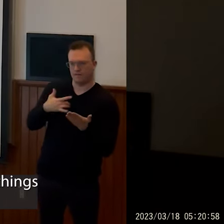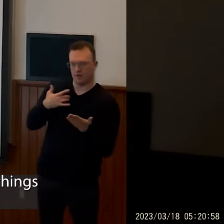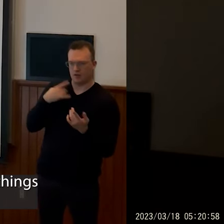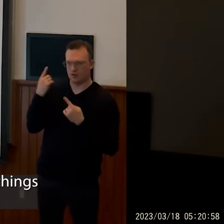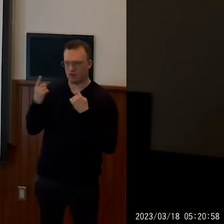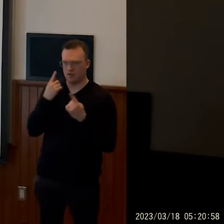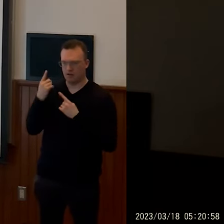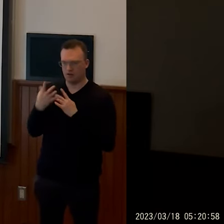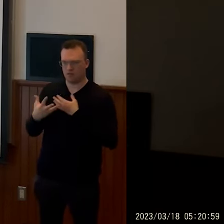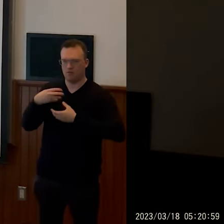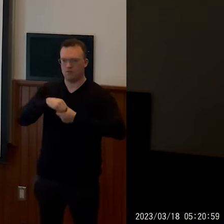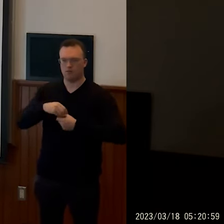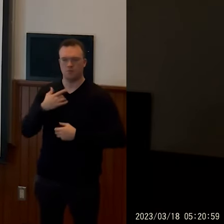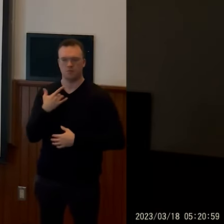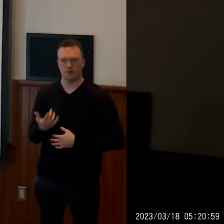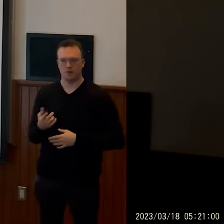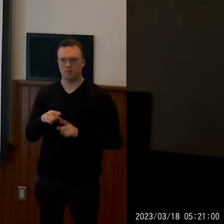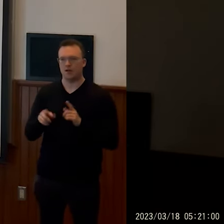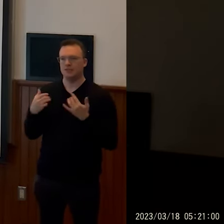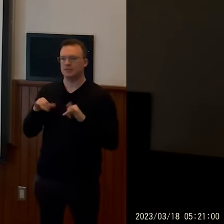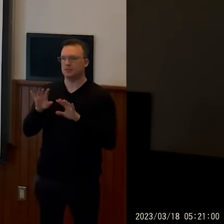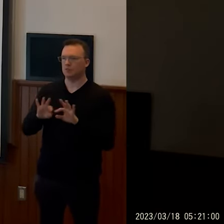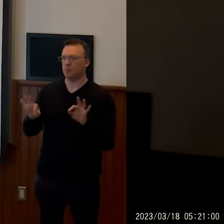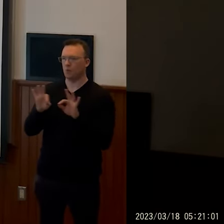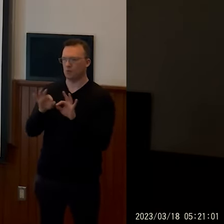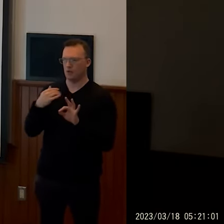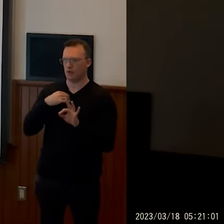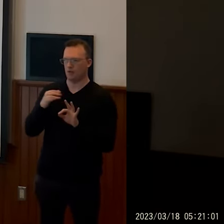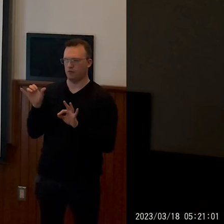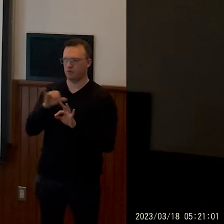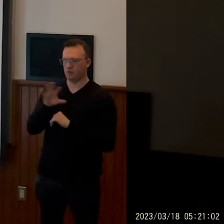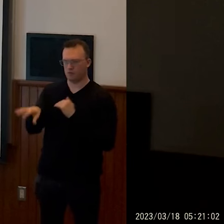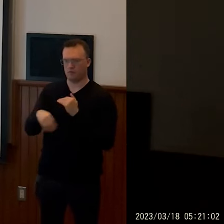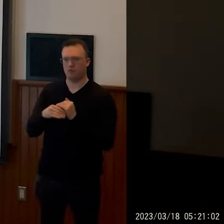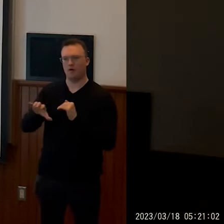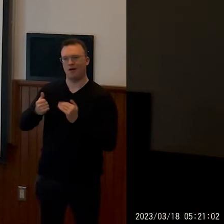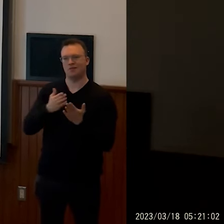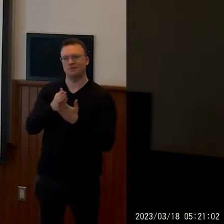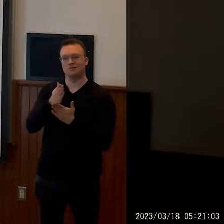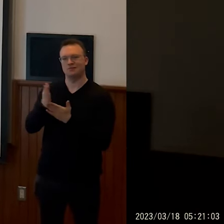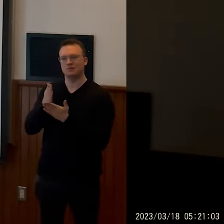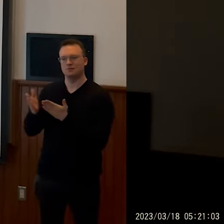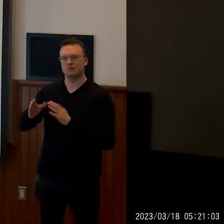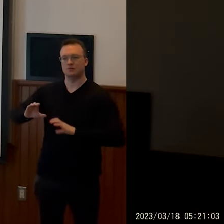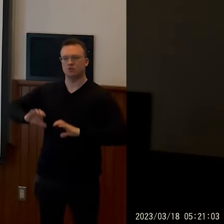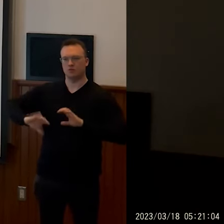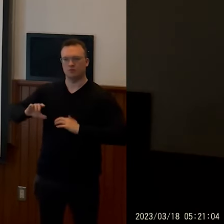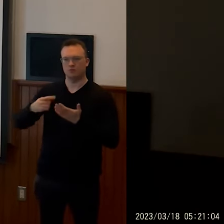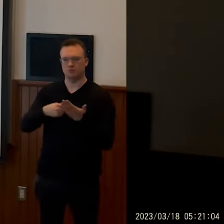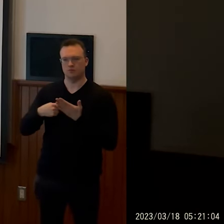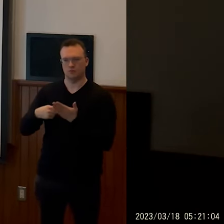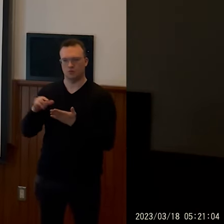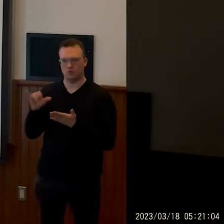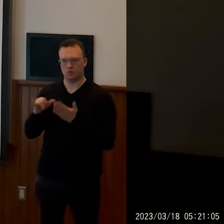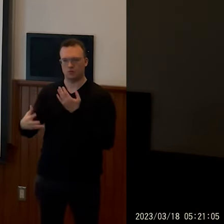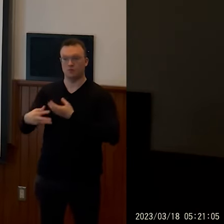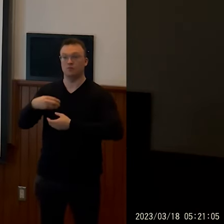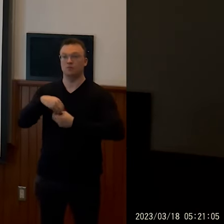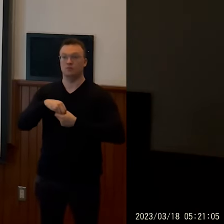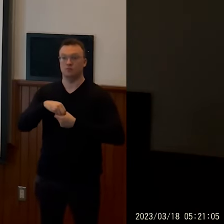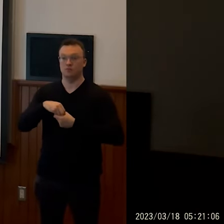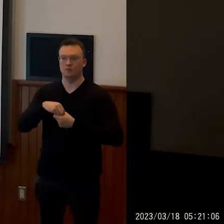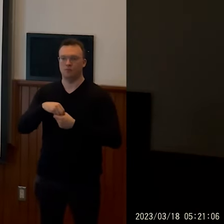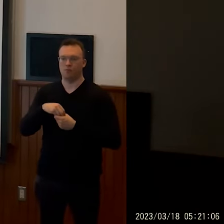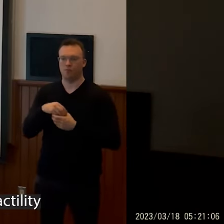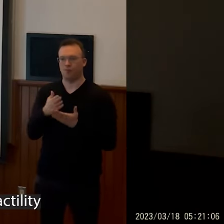as well. But I think that we still need to have other kinds of conversations that also brings in,